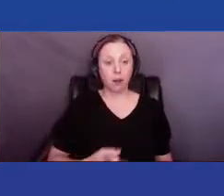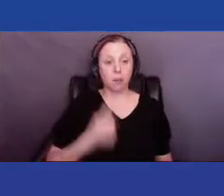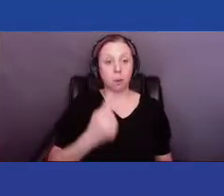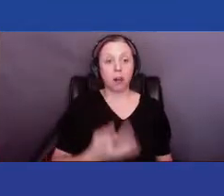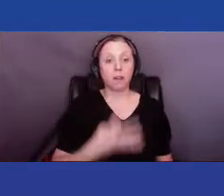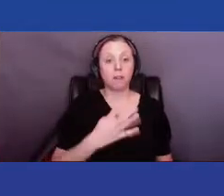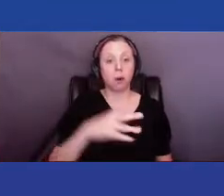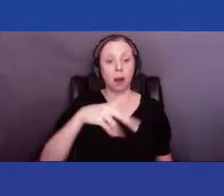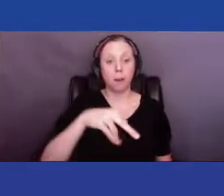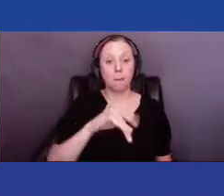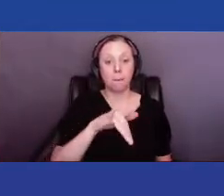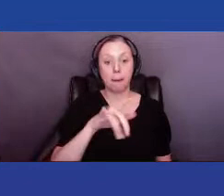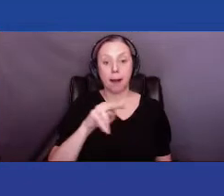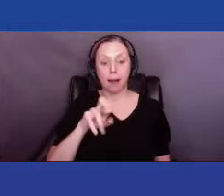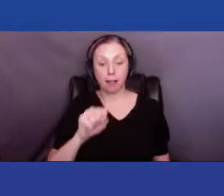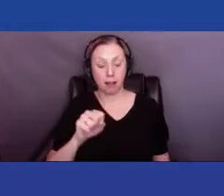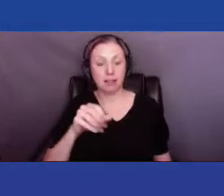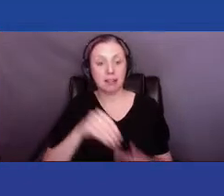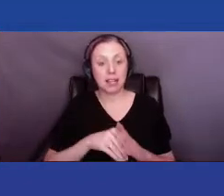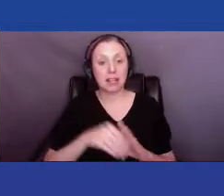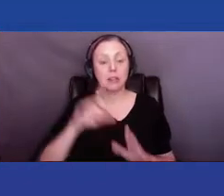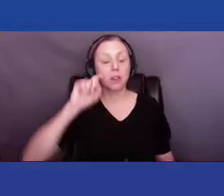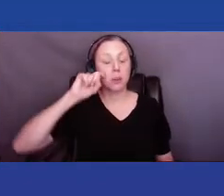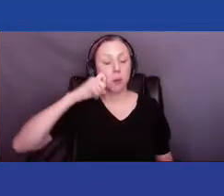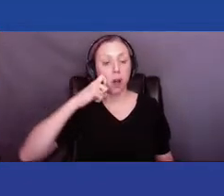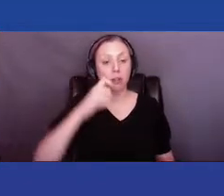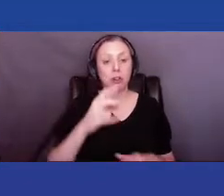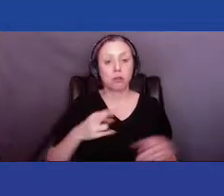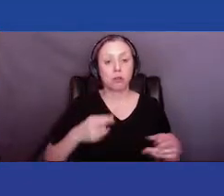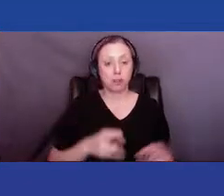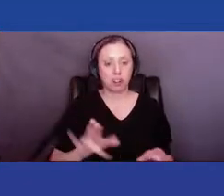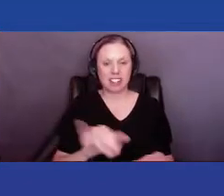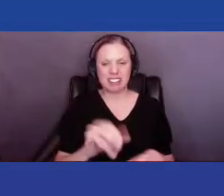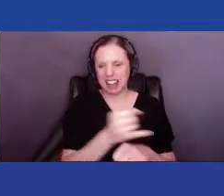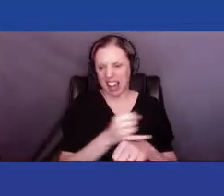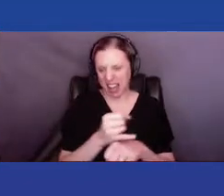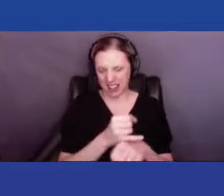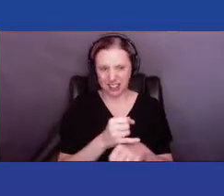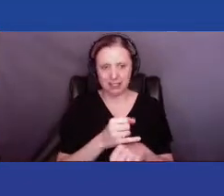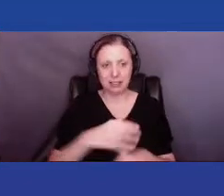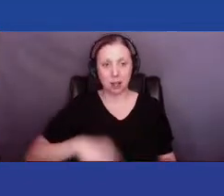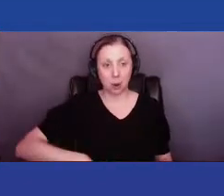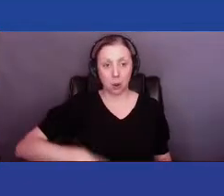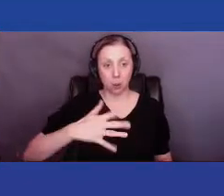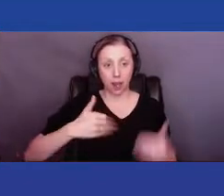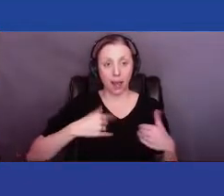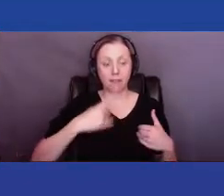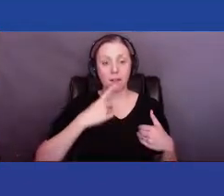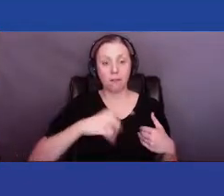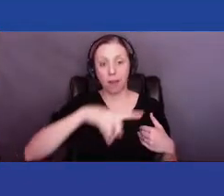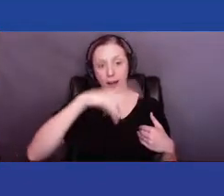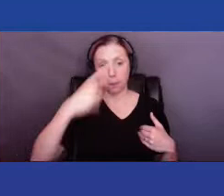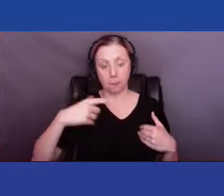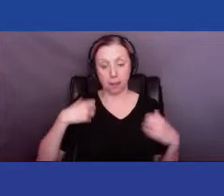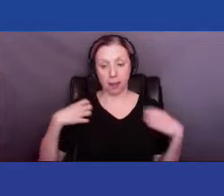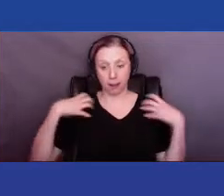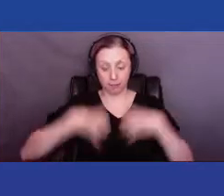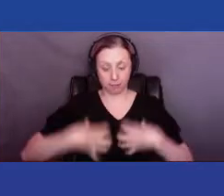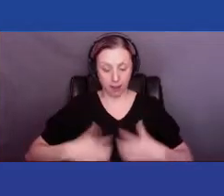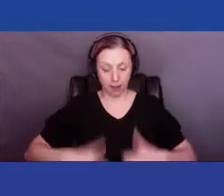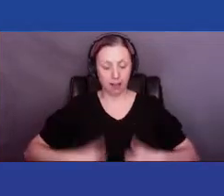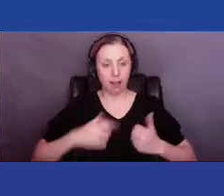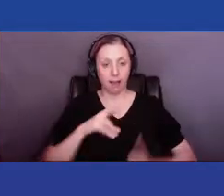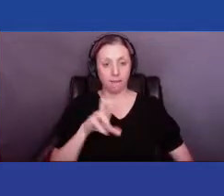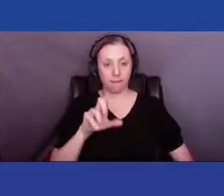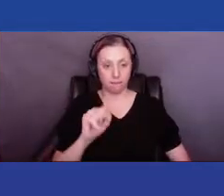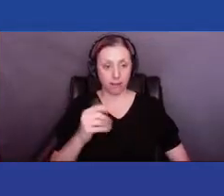River, kind of like islands. I'm wearing white and I have a red and black life vest on.